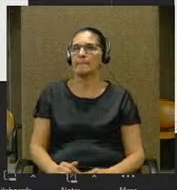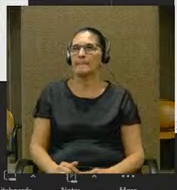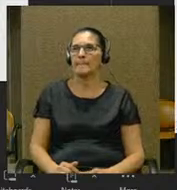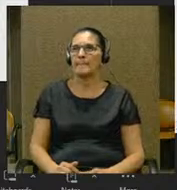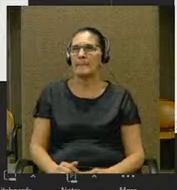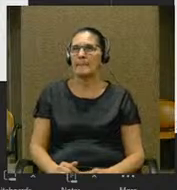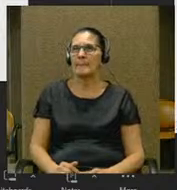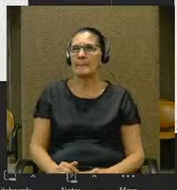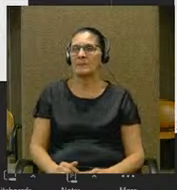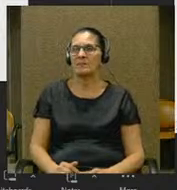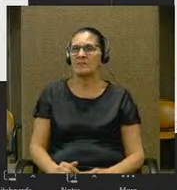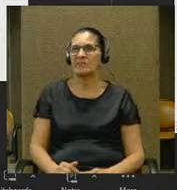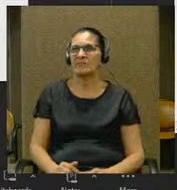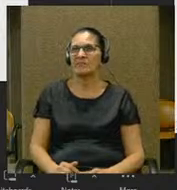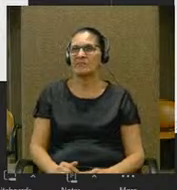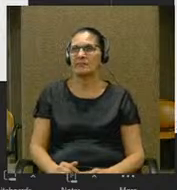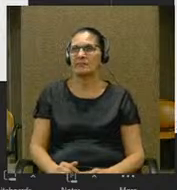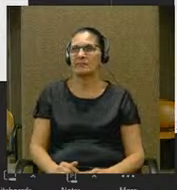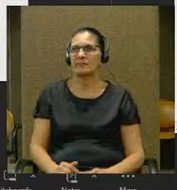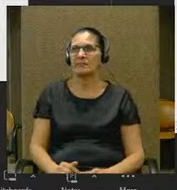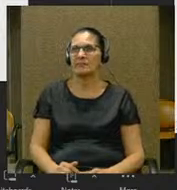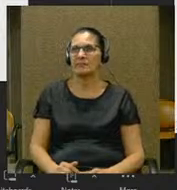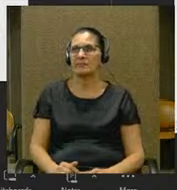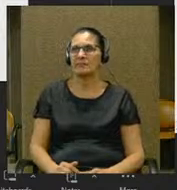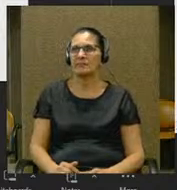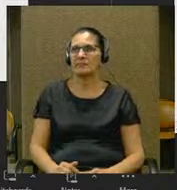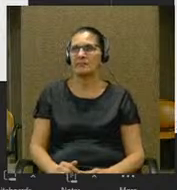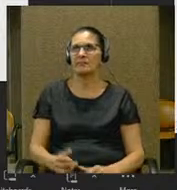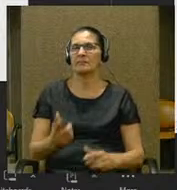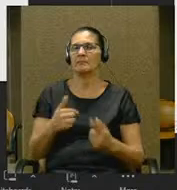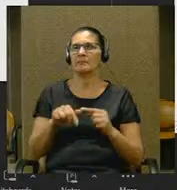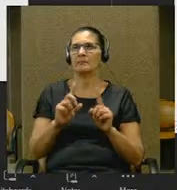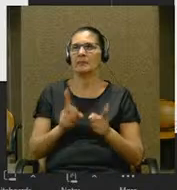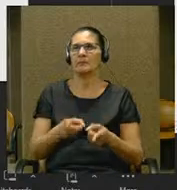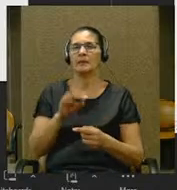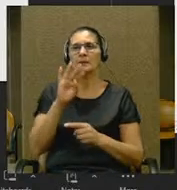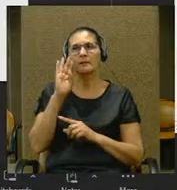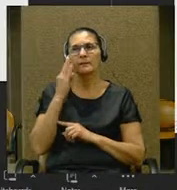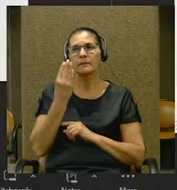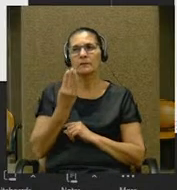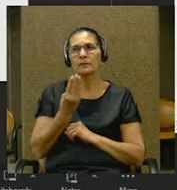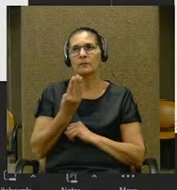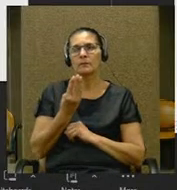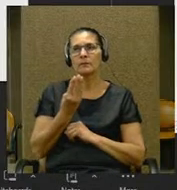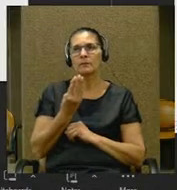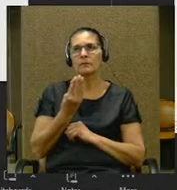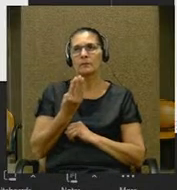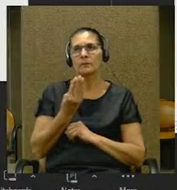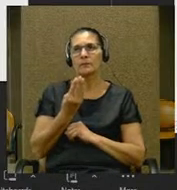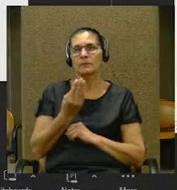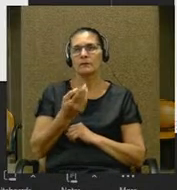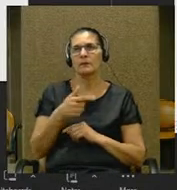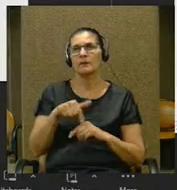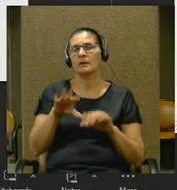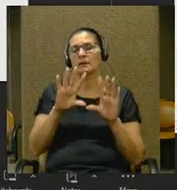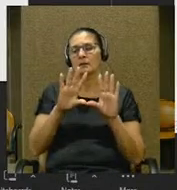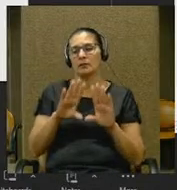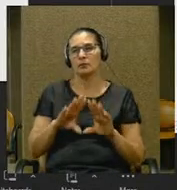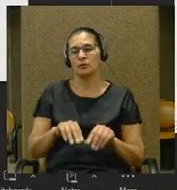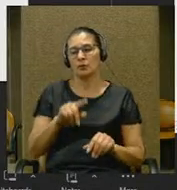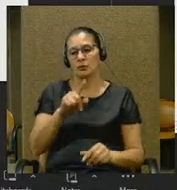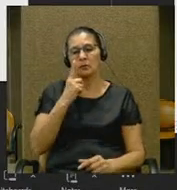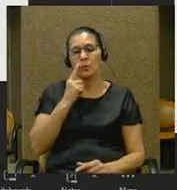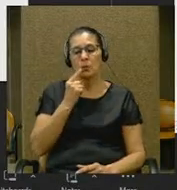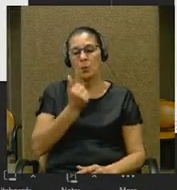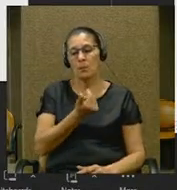things. I also recognize that behind all of the numbers that I'm going to be talking about